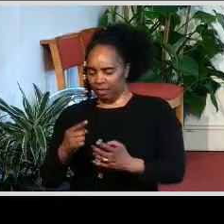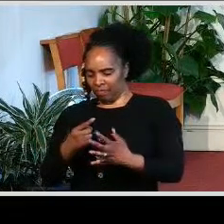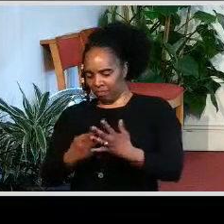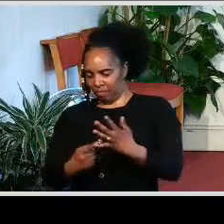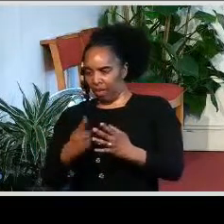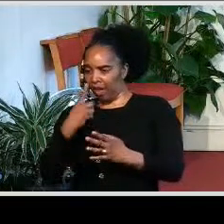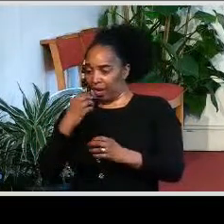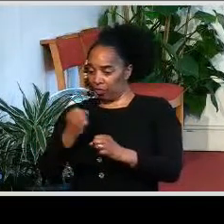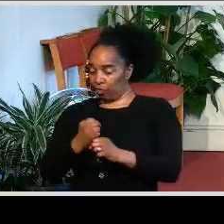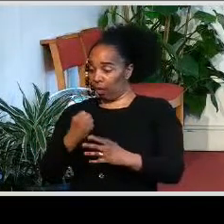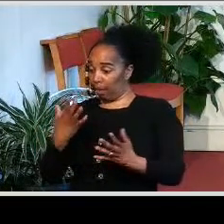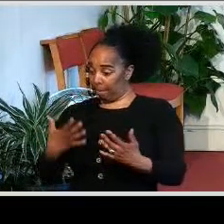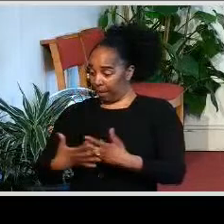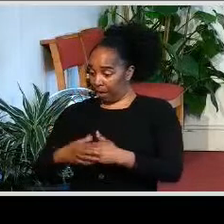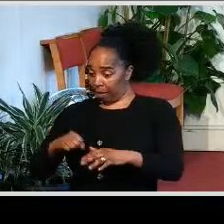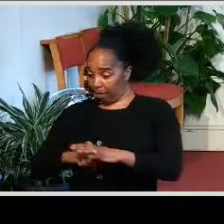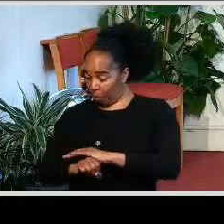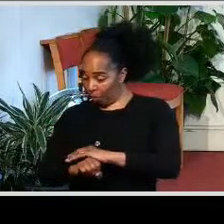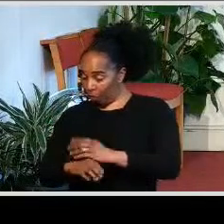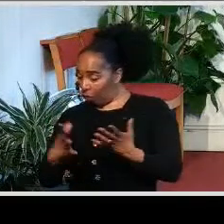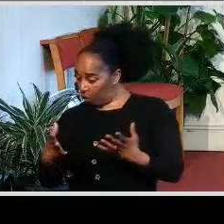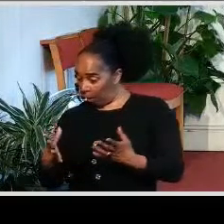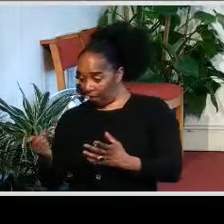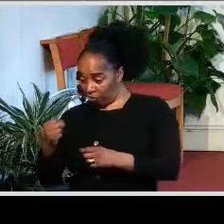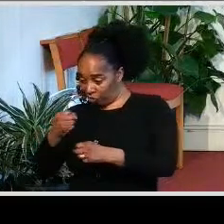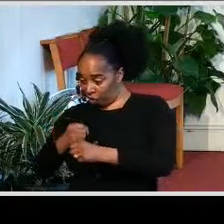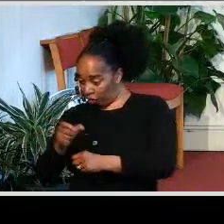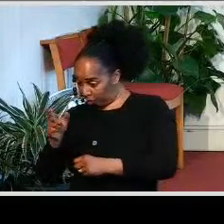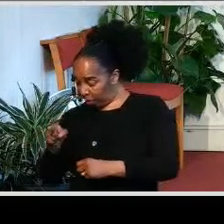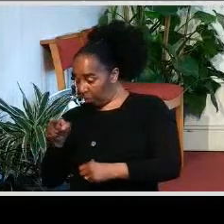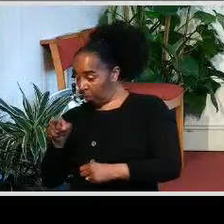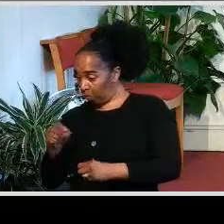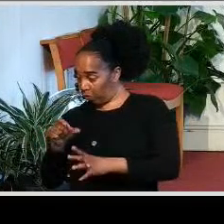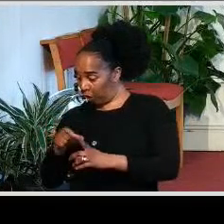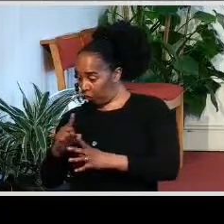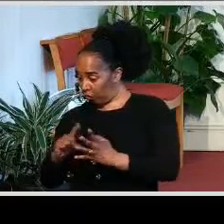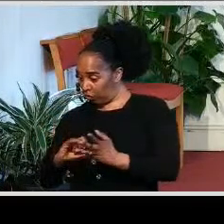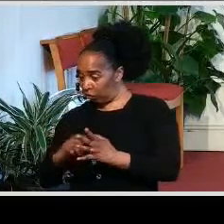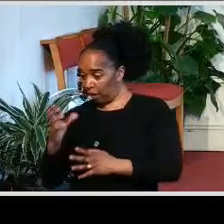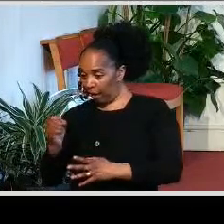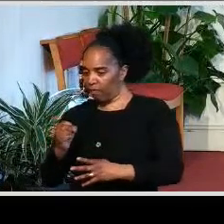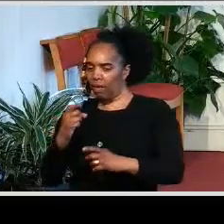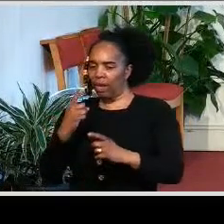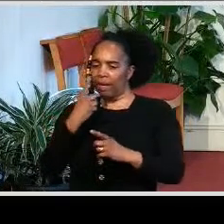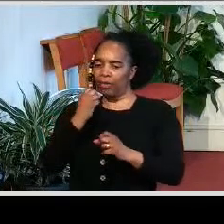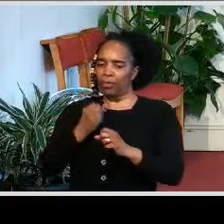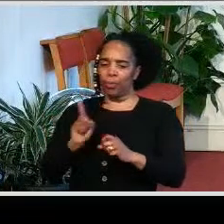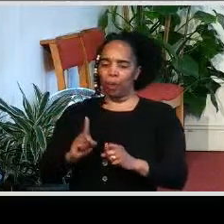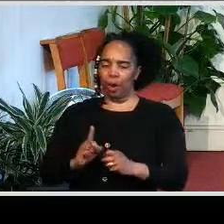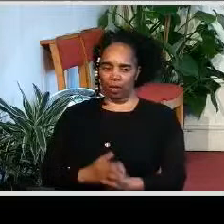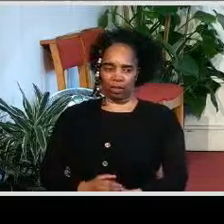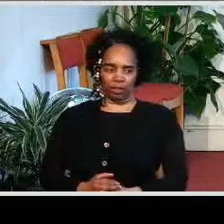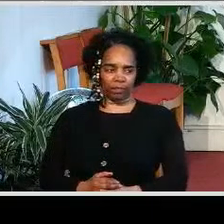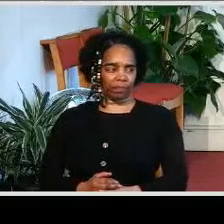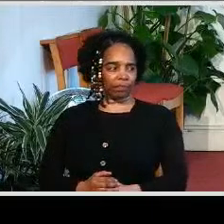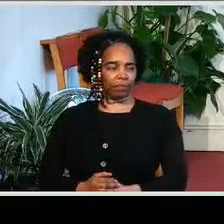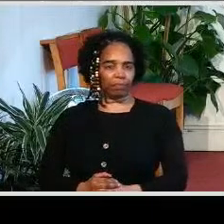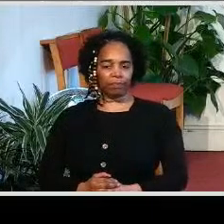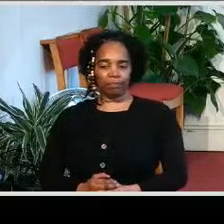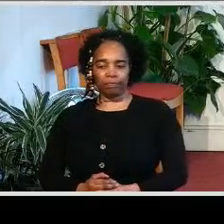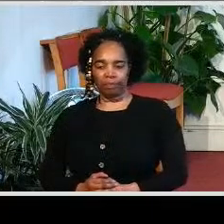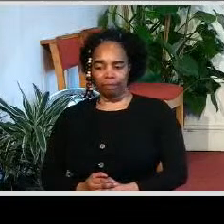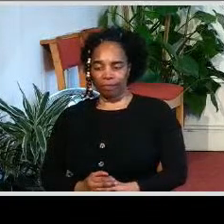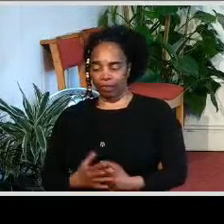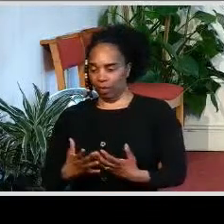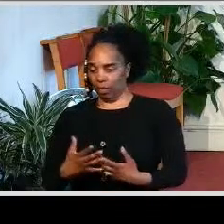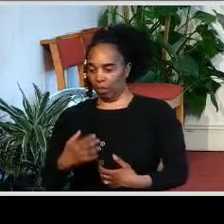we have such individuals in our church, in our congregation. And so the point of today is to look at how we can